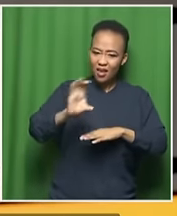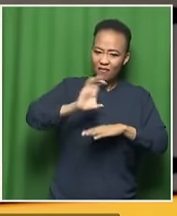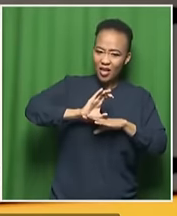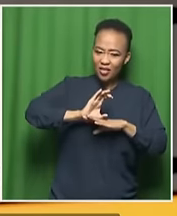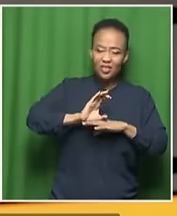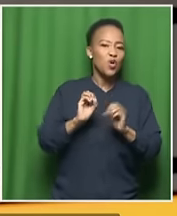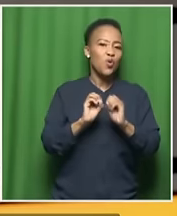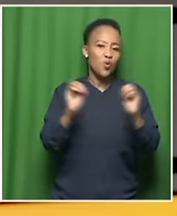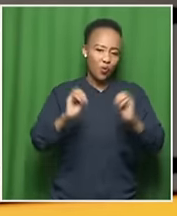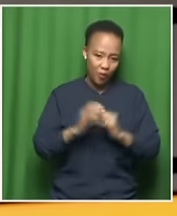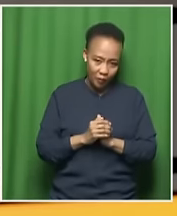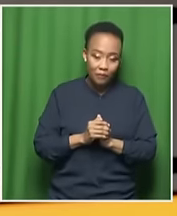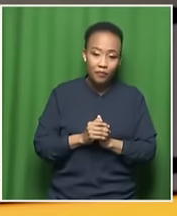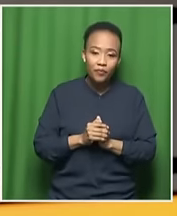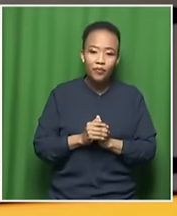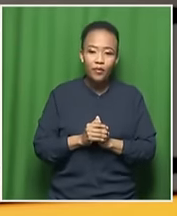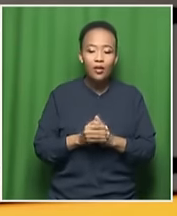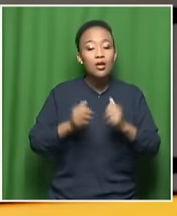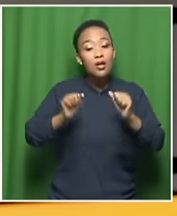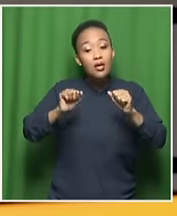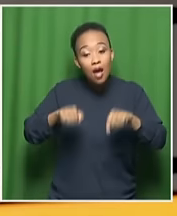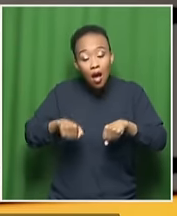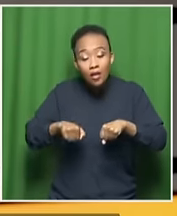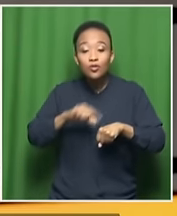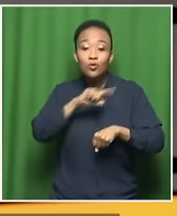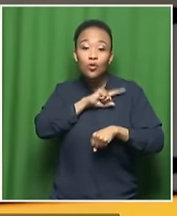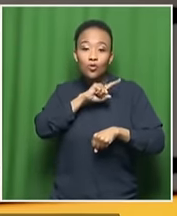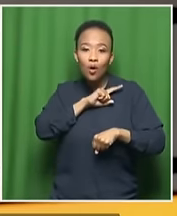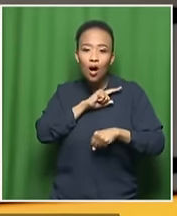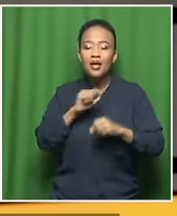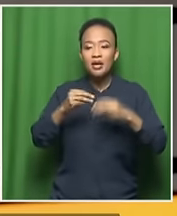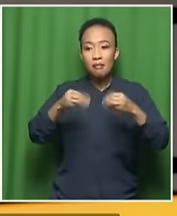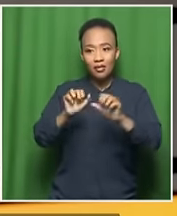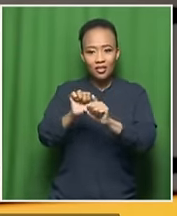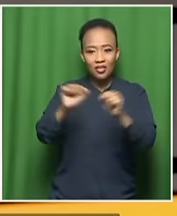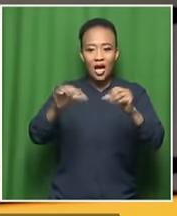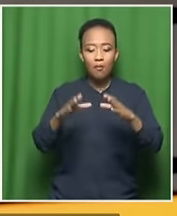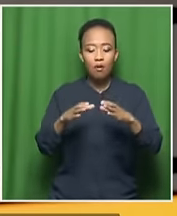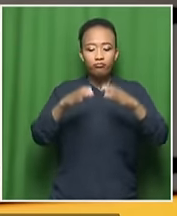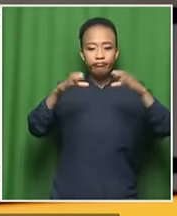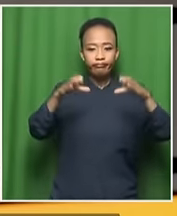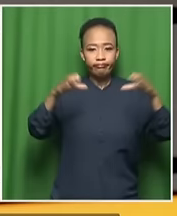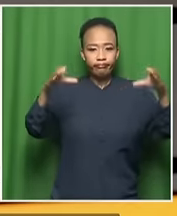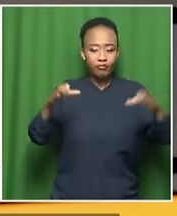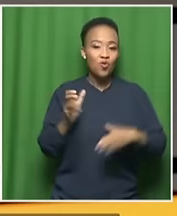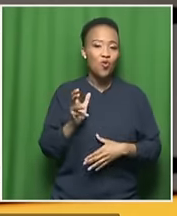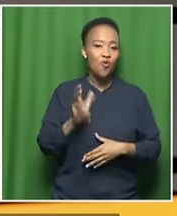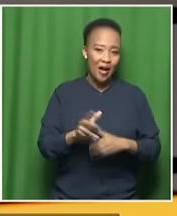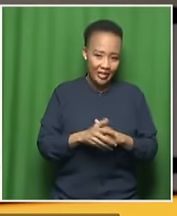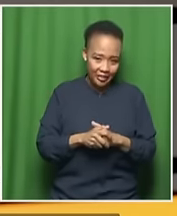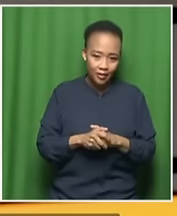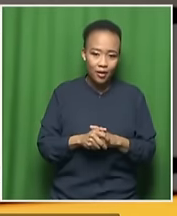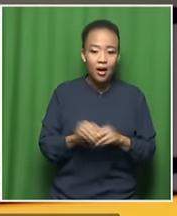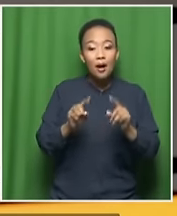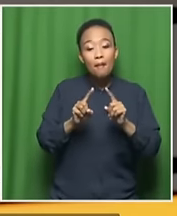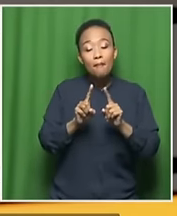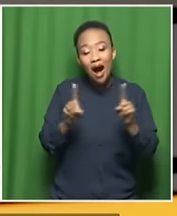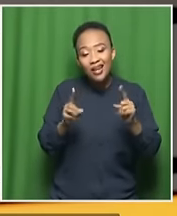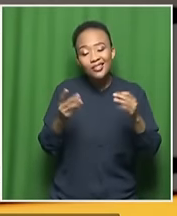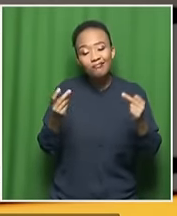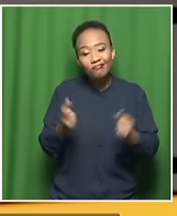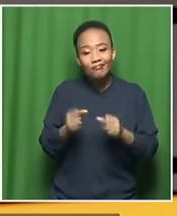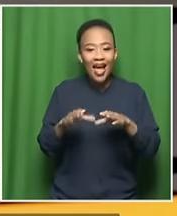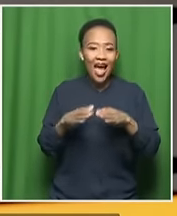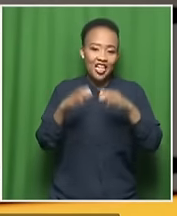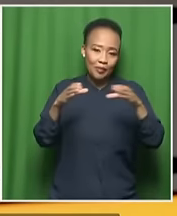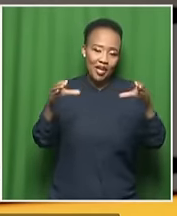in a certain sense, because they want to expand their businesses. But there are many factors because of not expanding. And that